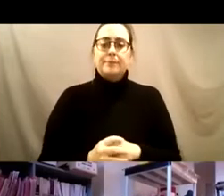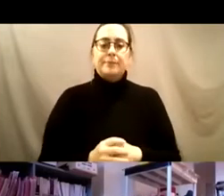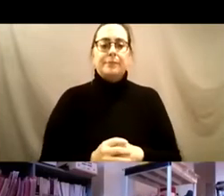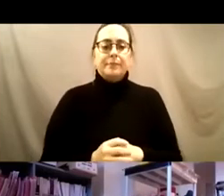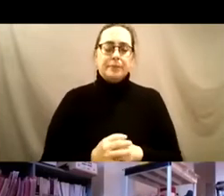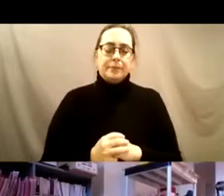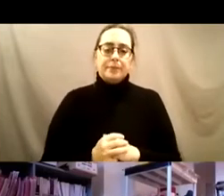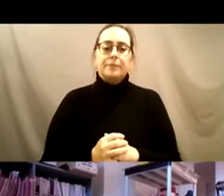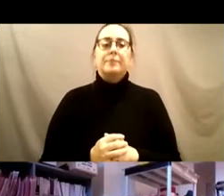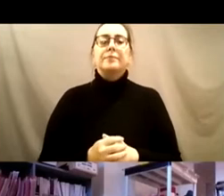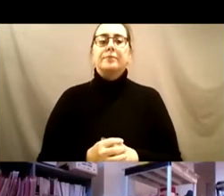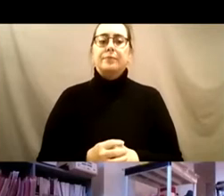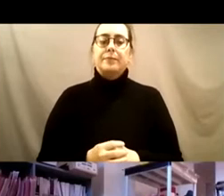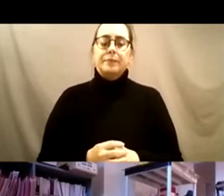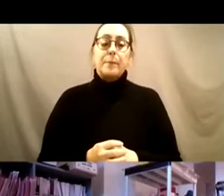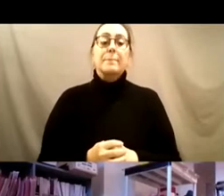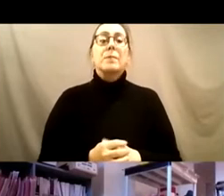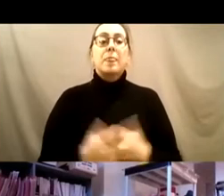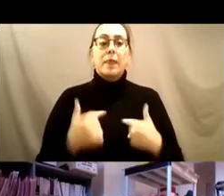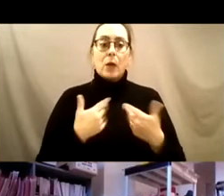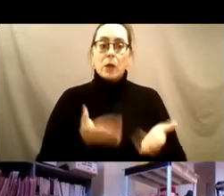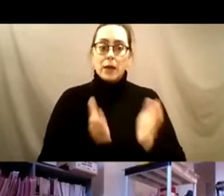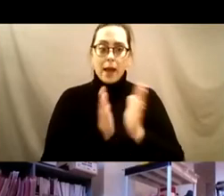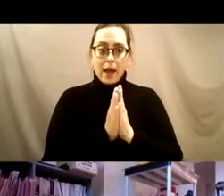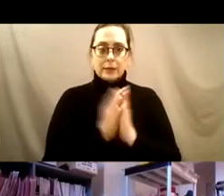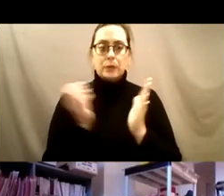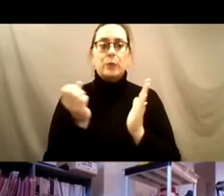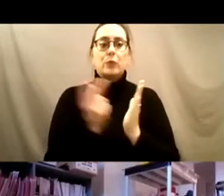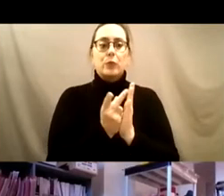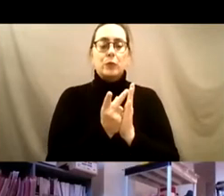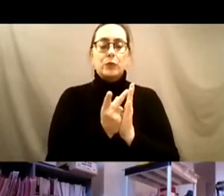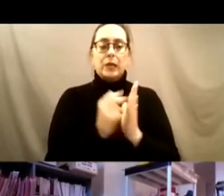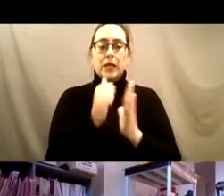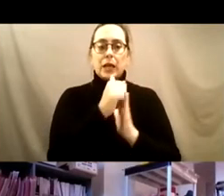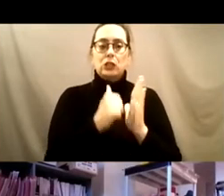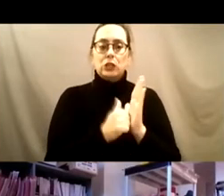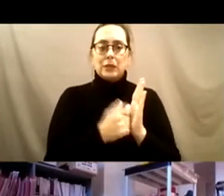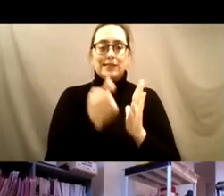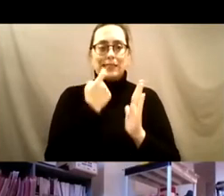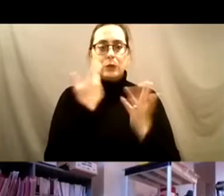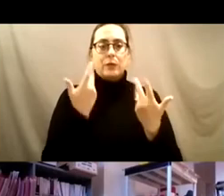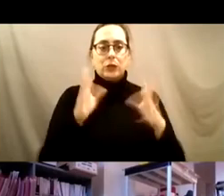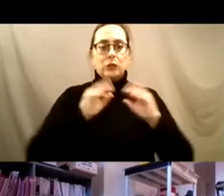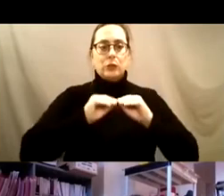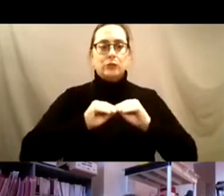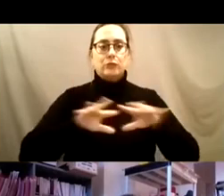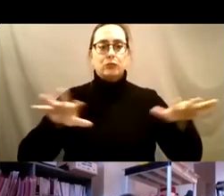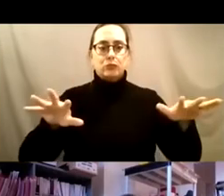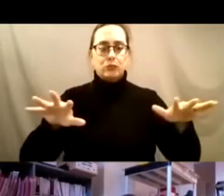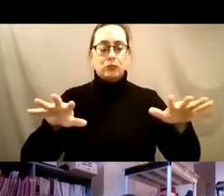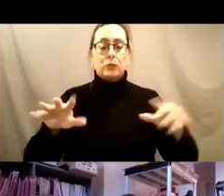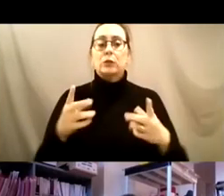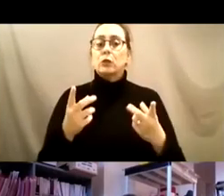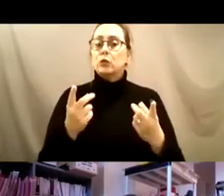I would like to ask for approval of the agenda that was circulated for the AGM. Do I